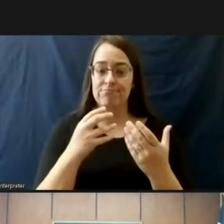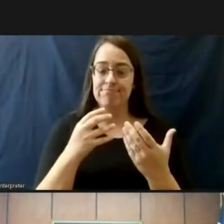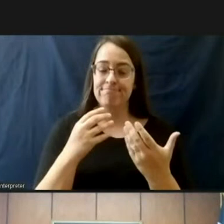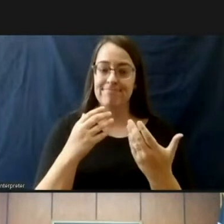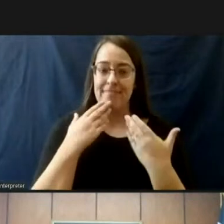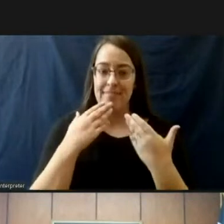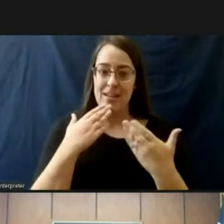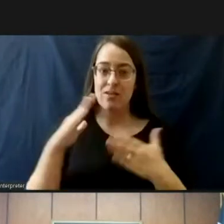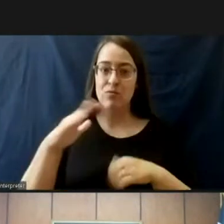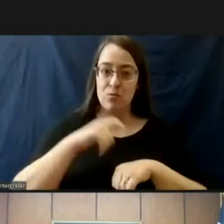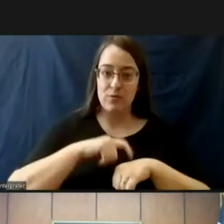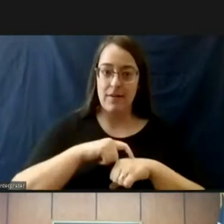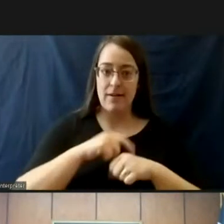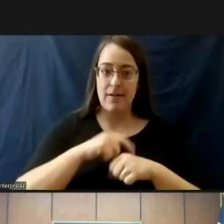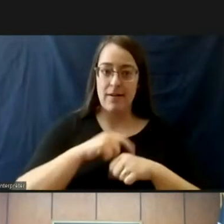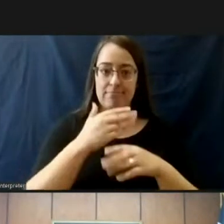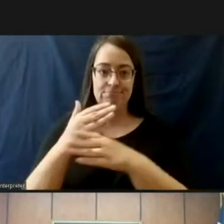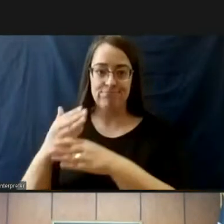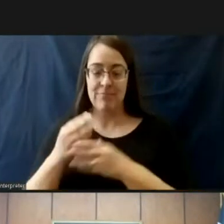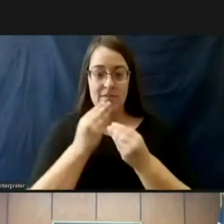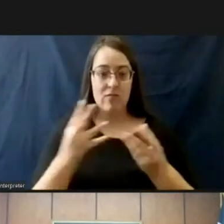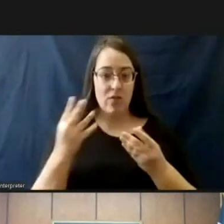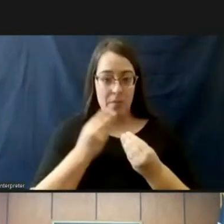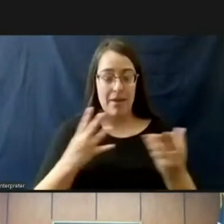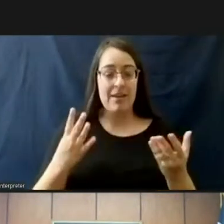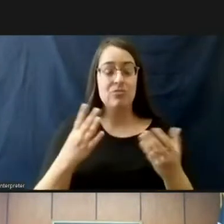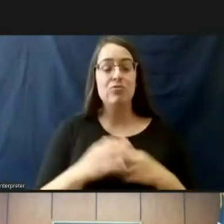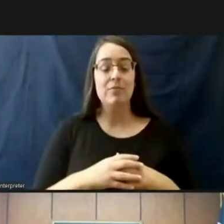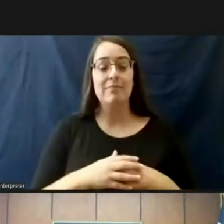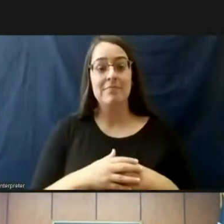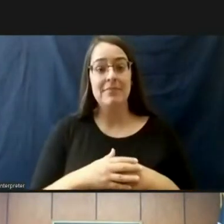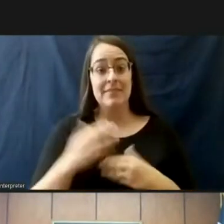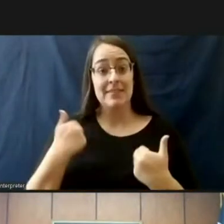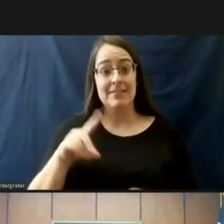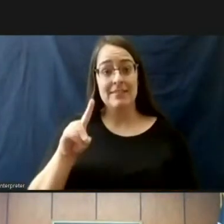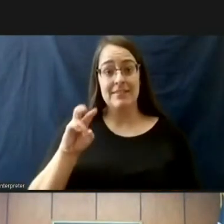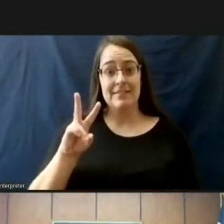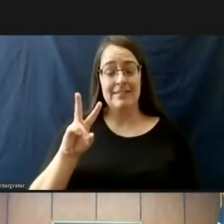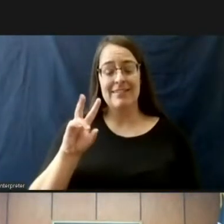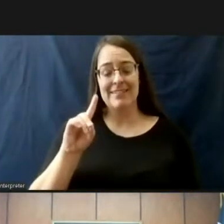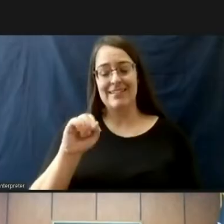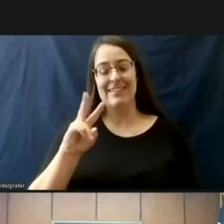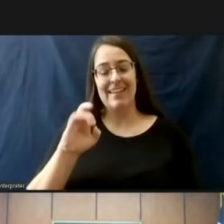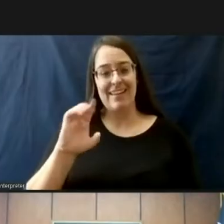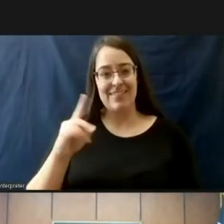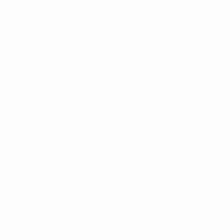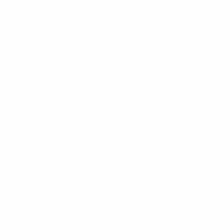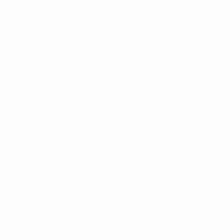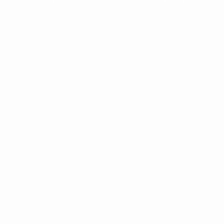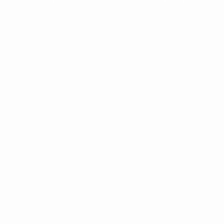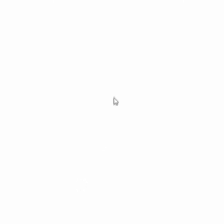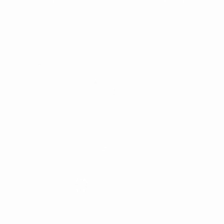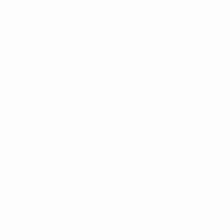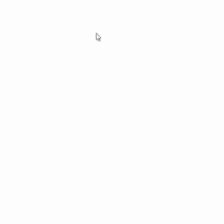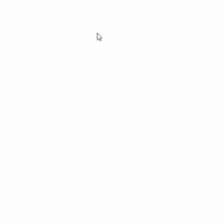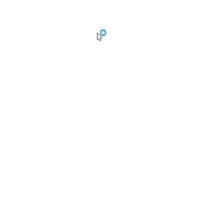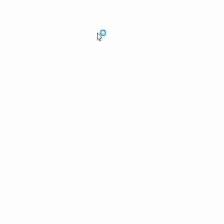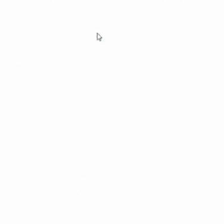community. Thank you for your cooperation. This is David Henry, Communications Manager for the City of Amarillo. We'll see you next time. Thank you.